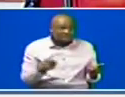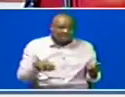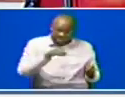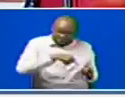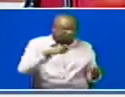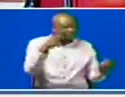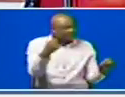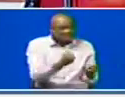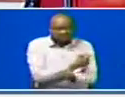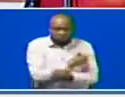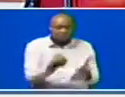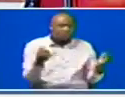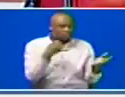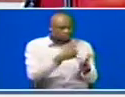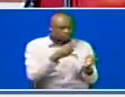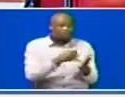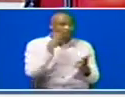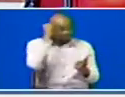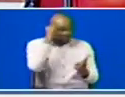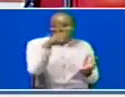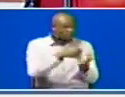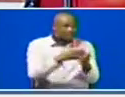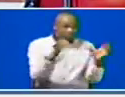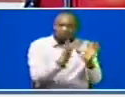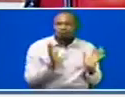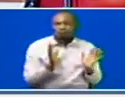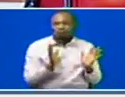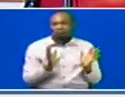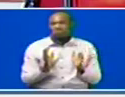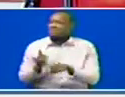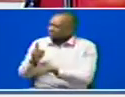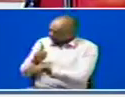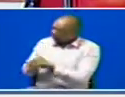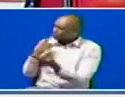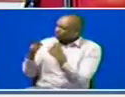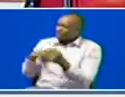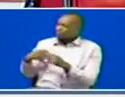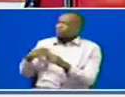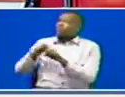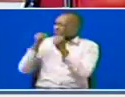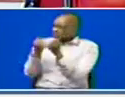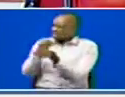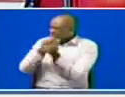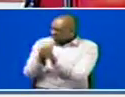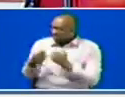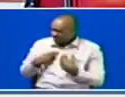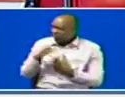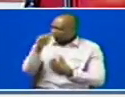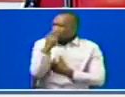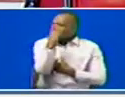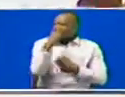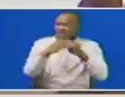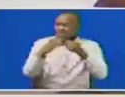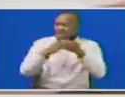cannot be party political. Right. And speaking about a changing society, since the 1990s,